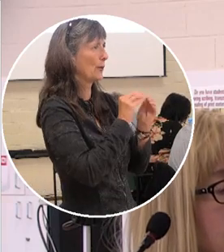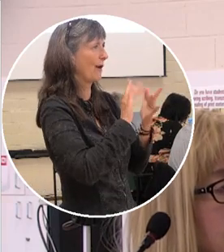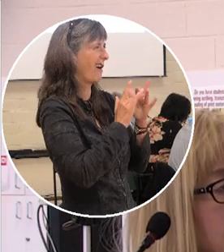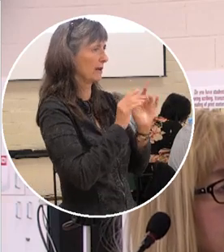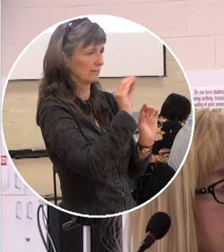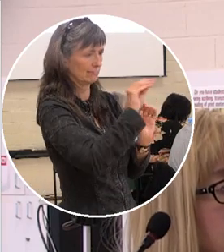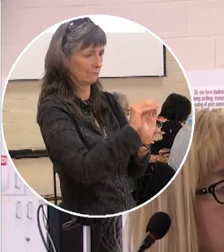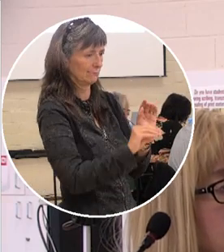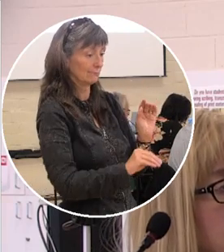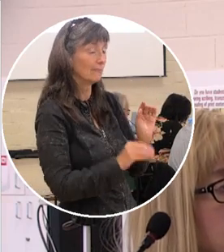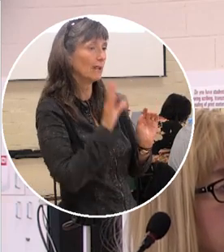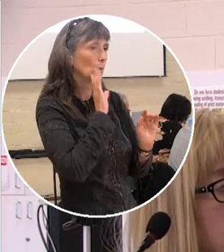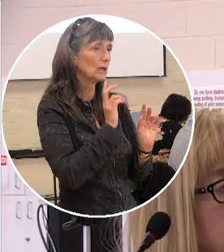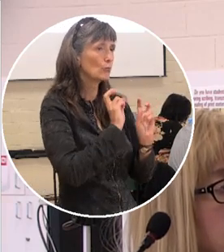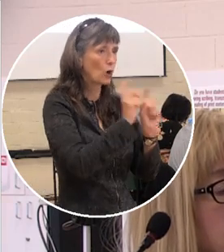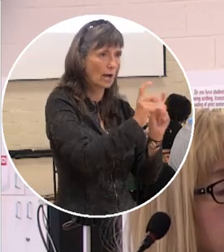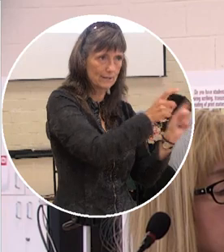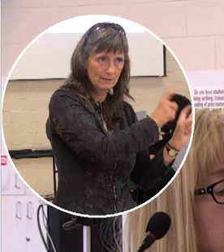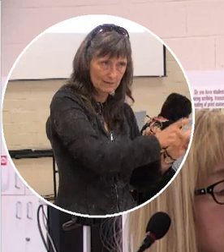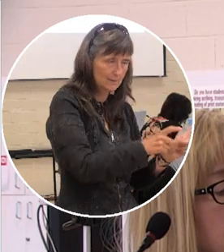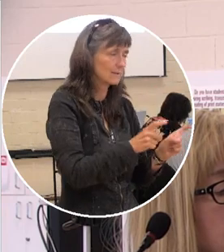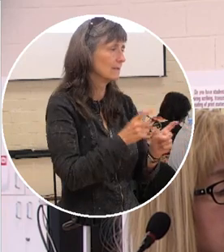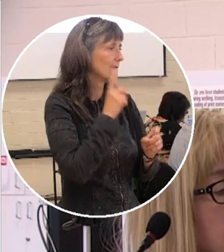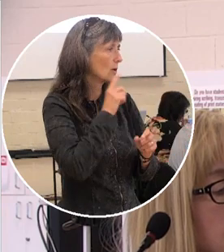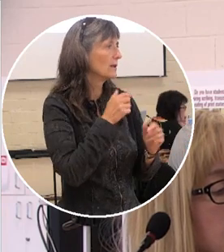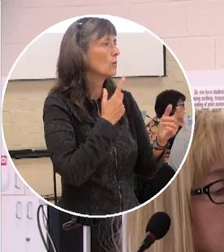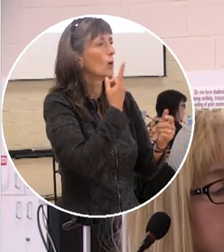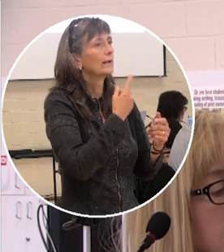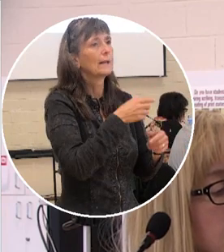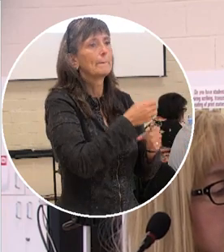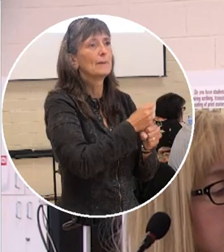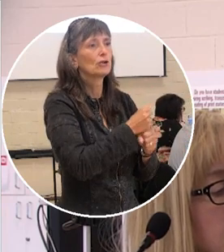will be prizes. One is the milk run,